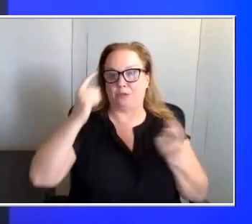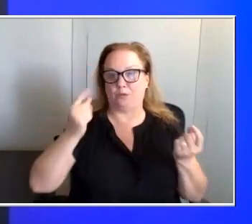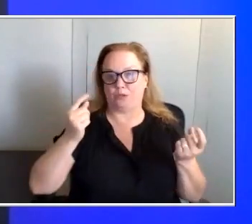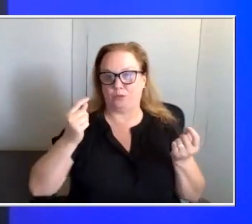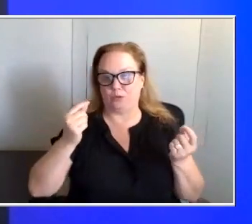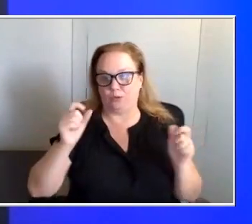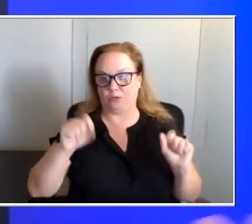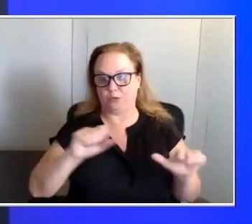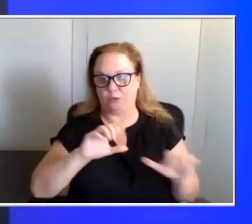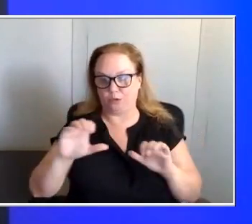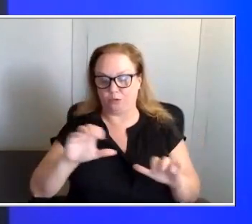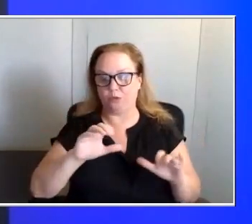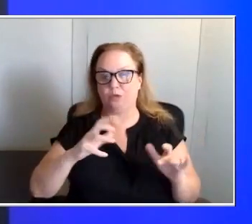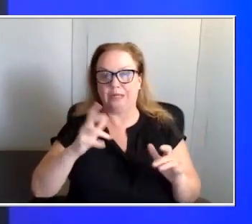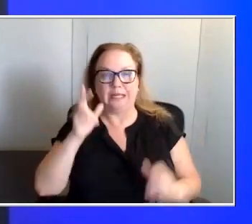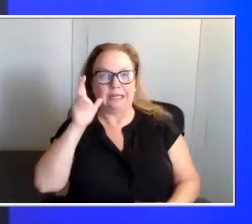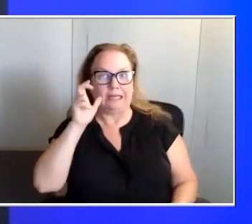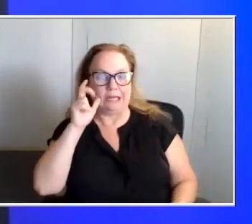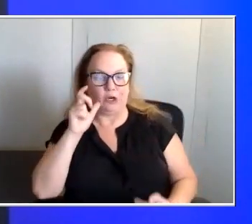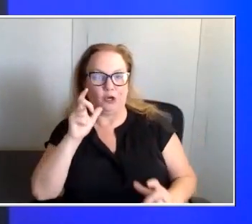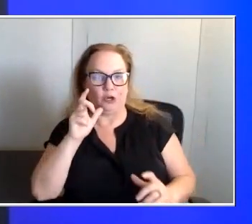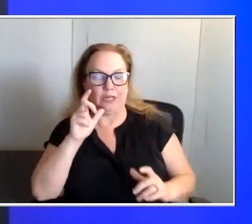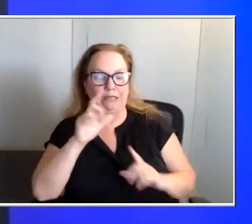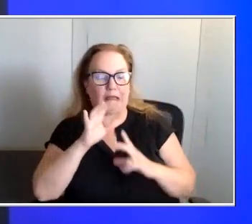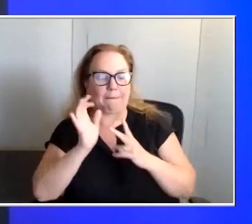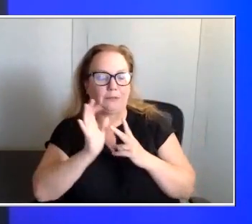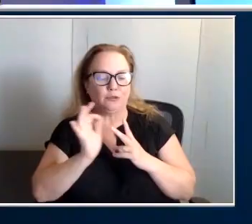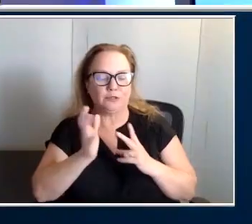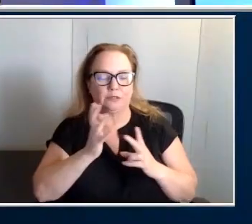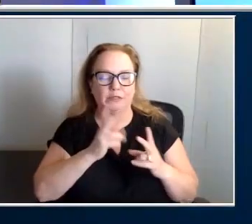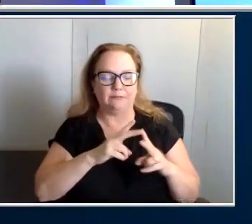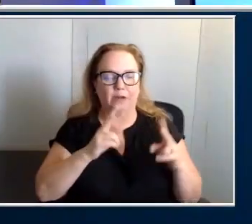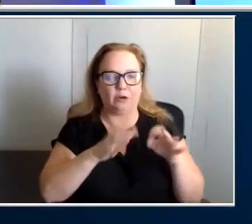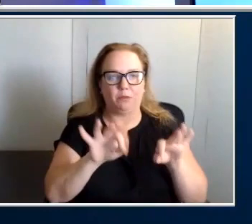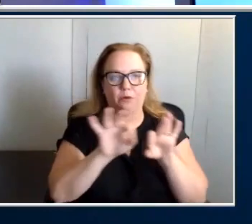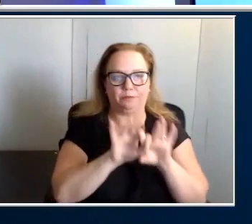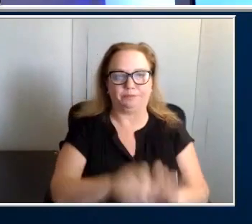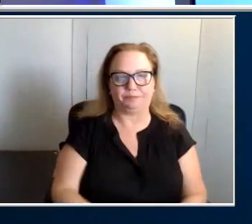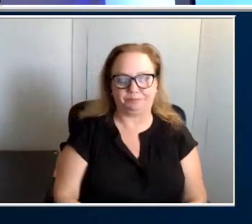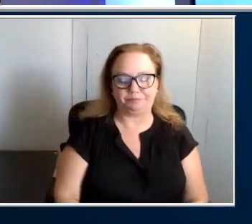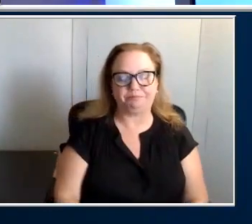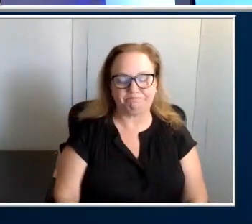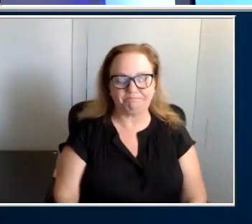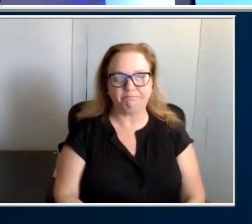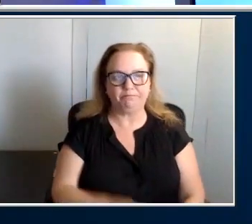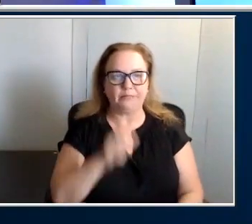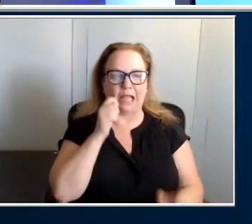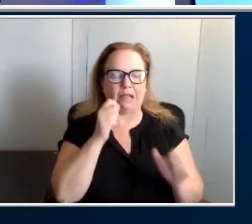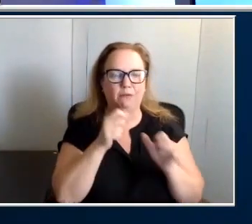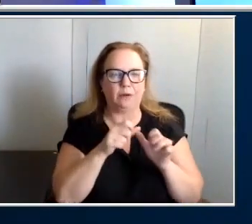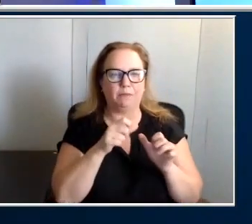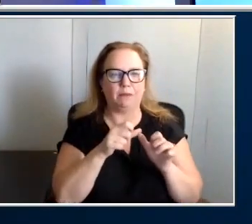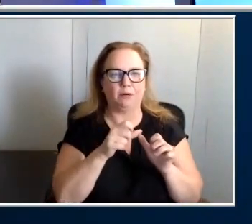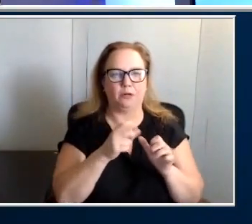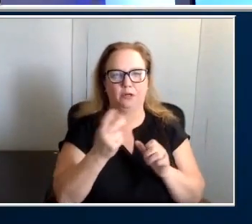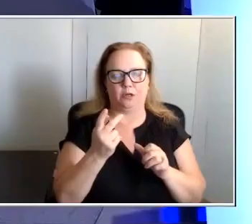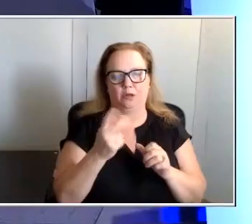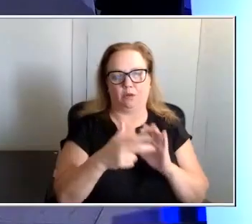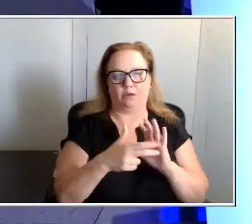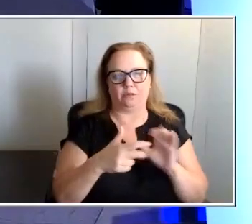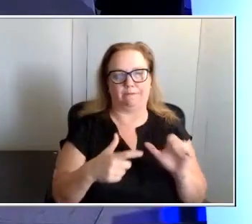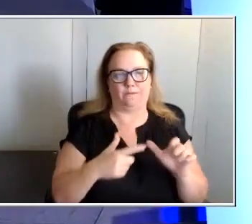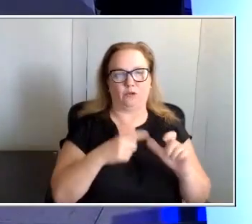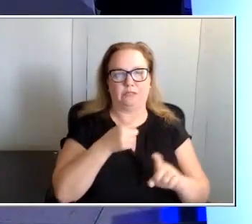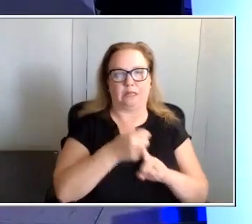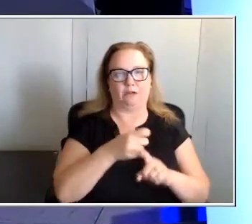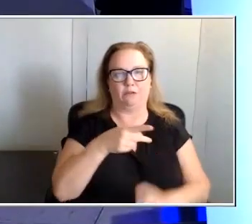done, and hearing the complete spectrum of options is very important. So I remember when I was first diagnosed with prostate cancer, I think I tried